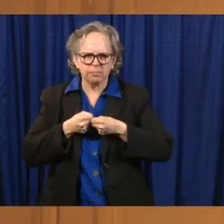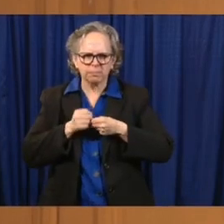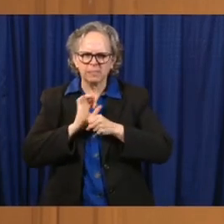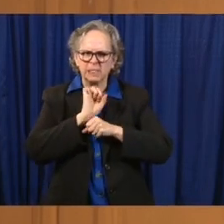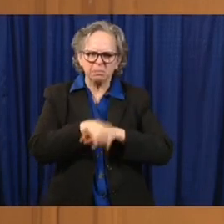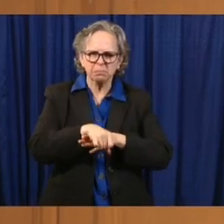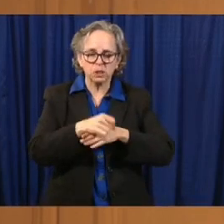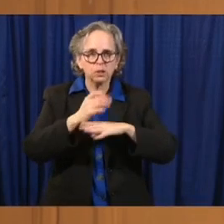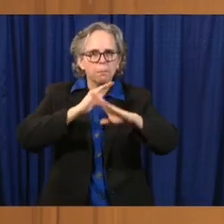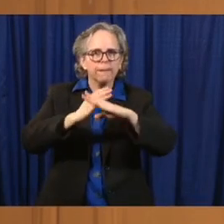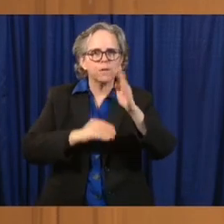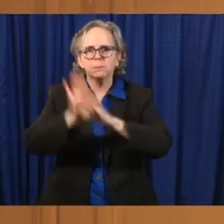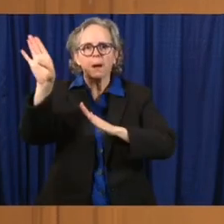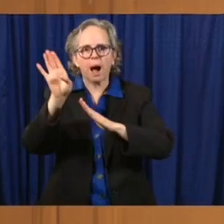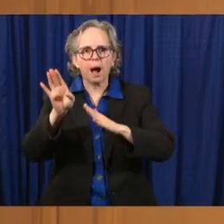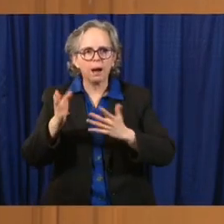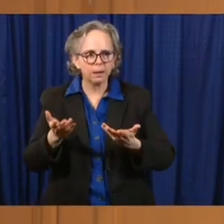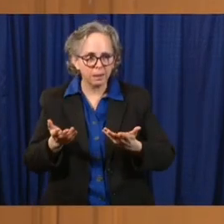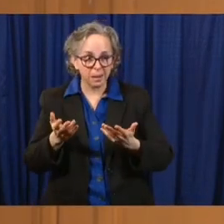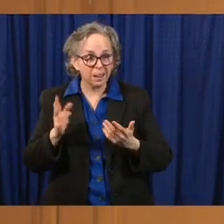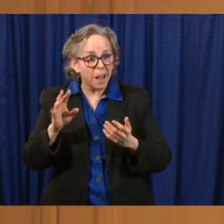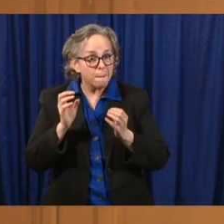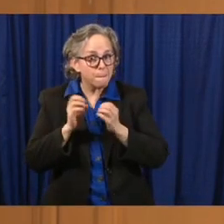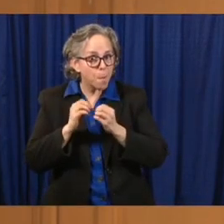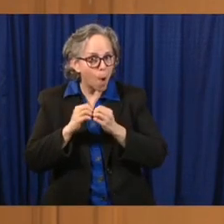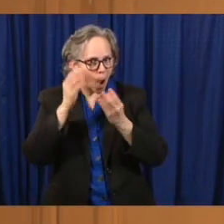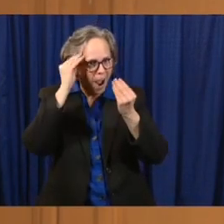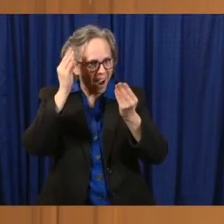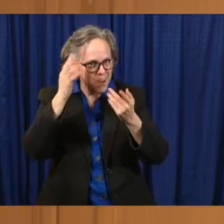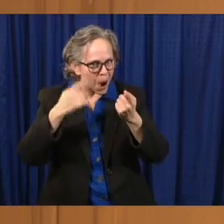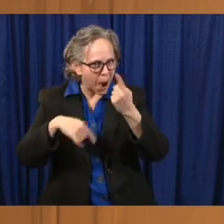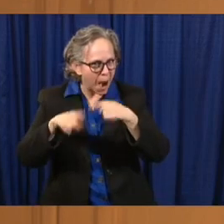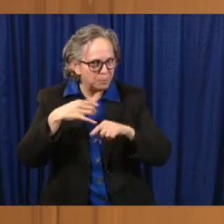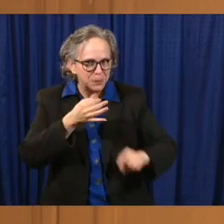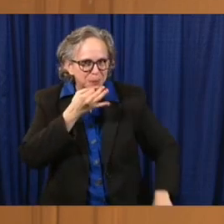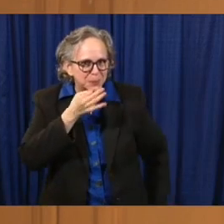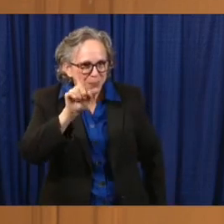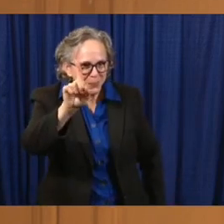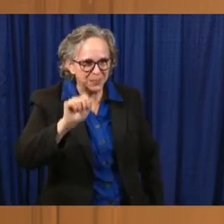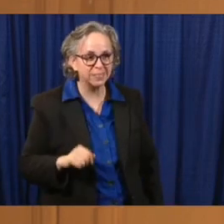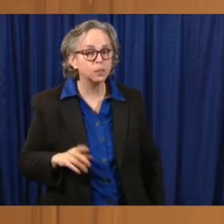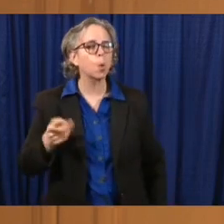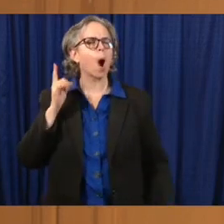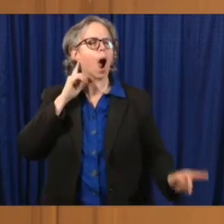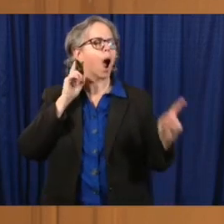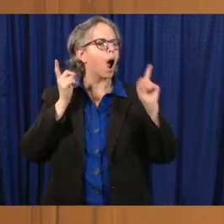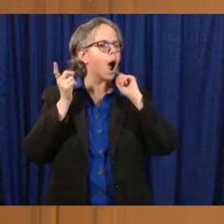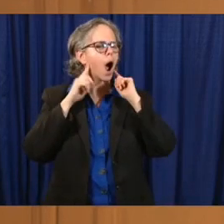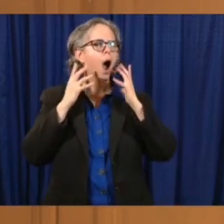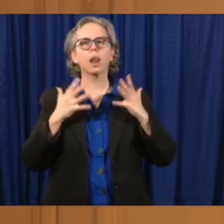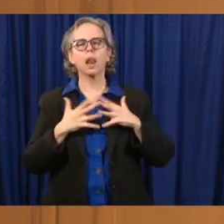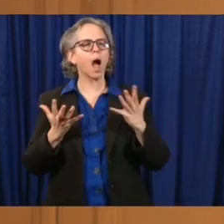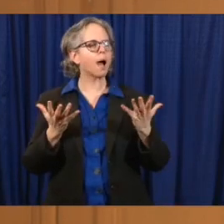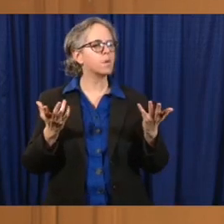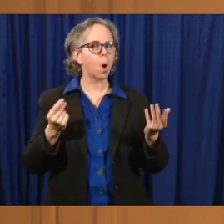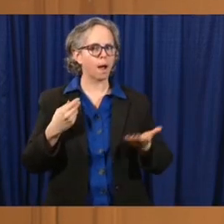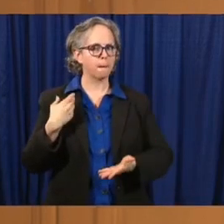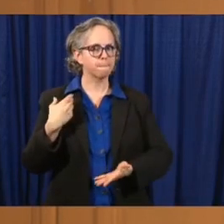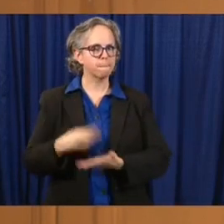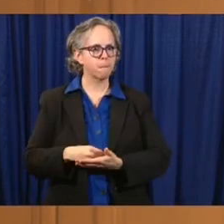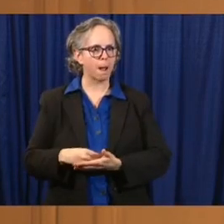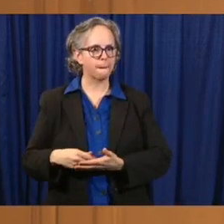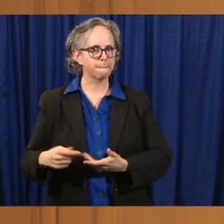epic proportions. And again, we're hard at work on that. And they will be key. This will all be key